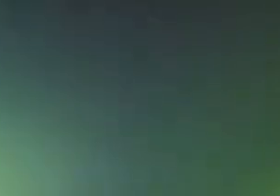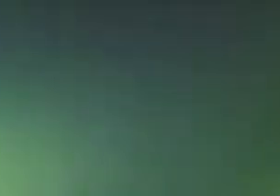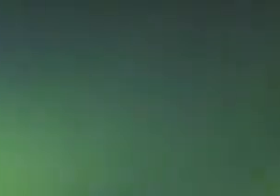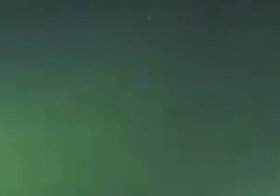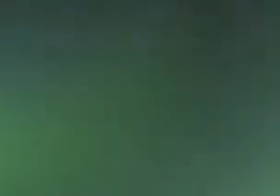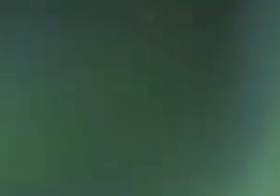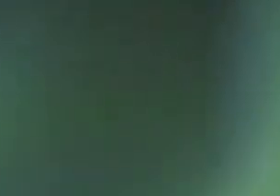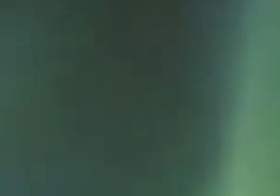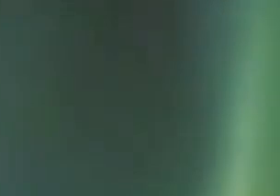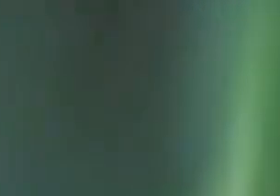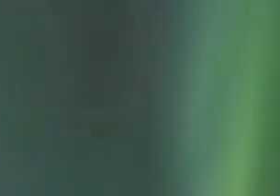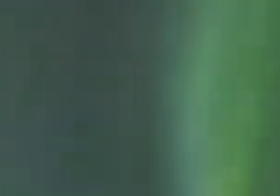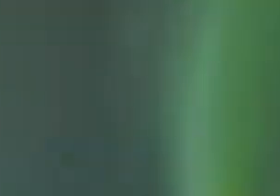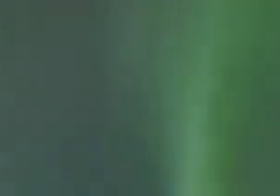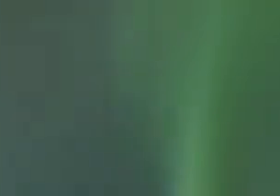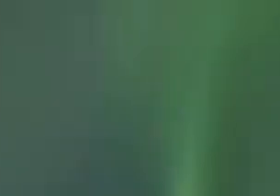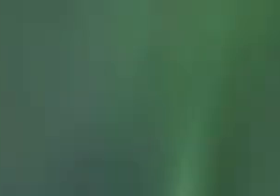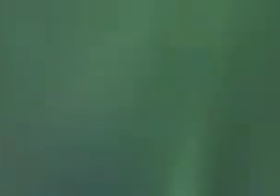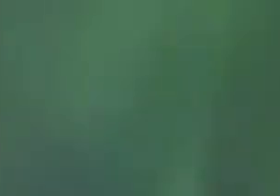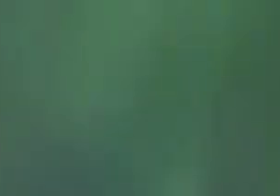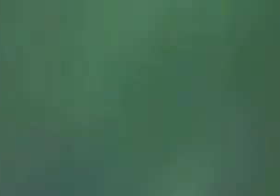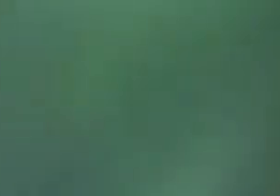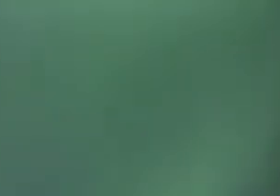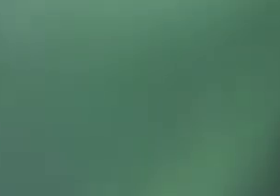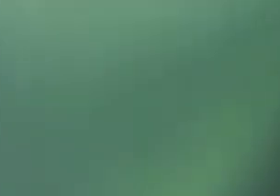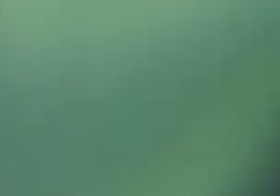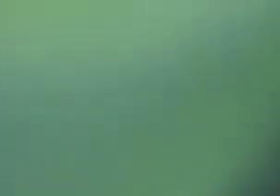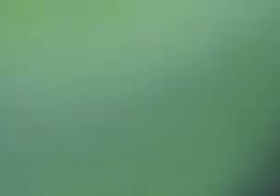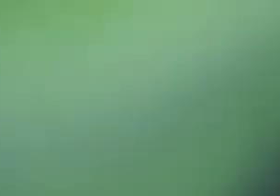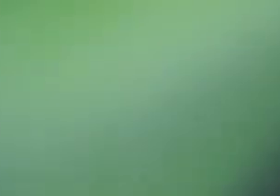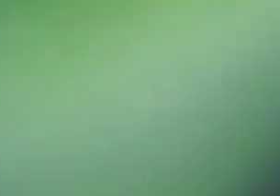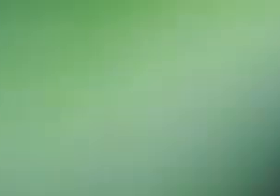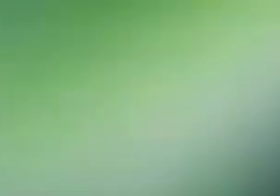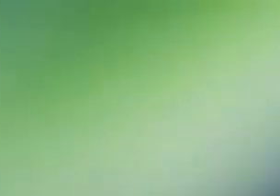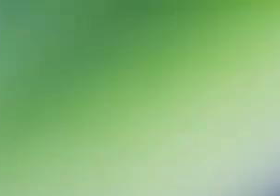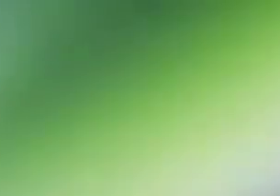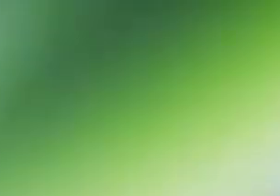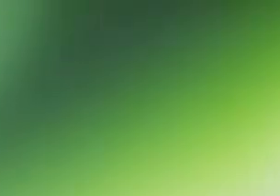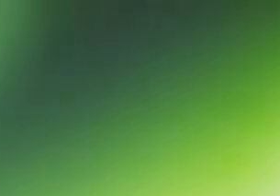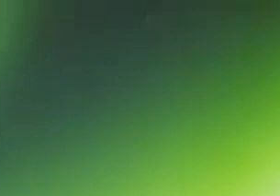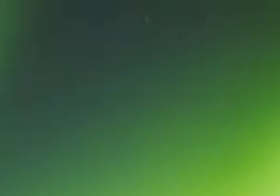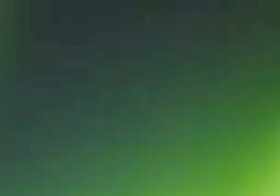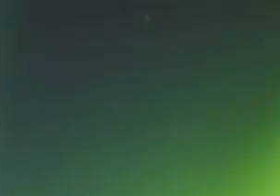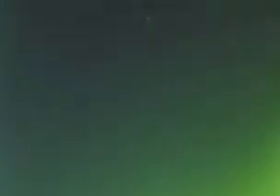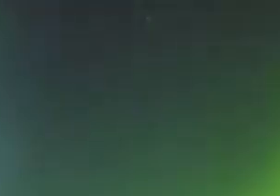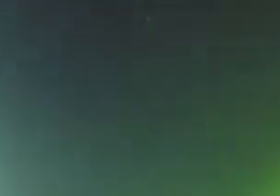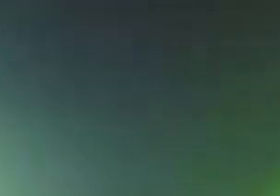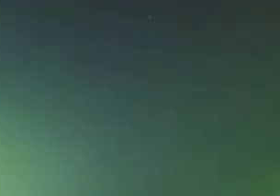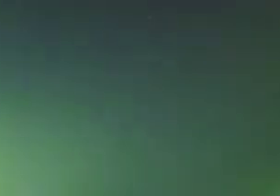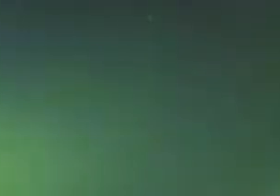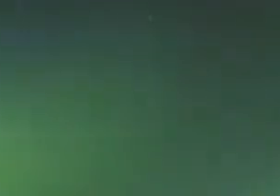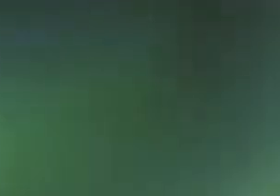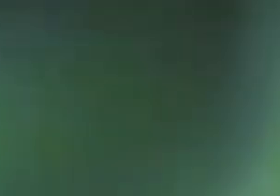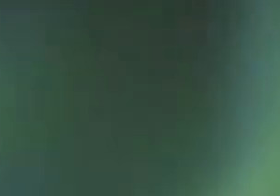if there's access to technology and the documents, and we want to make this a less stressful situation as